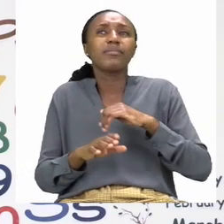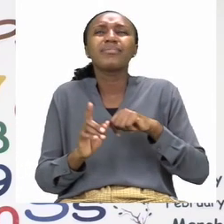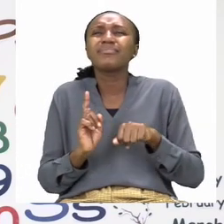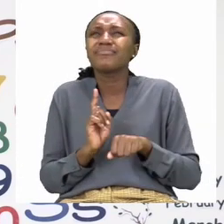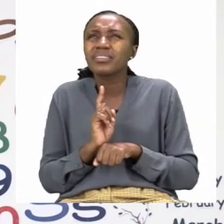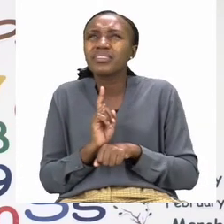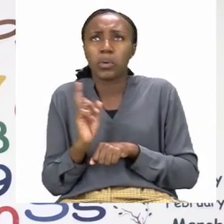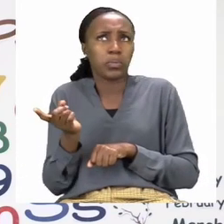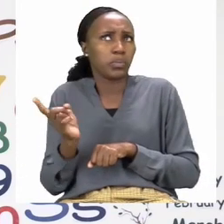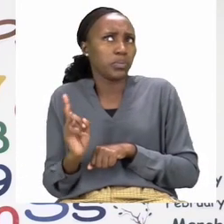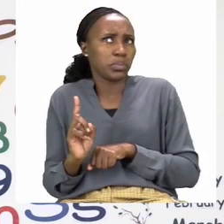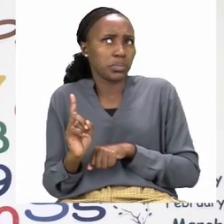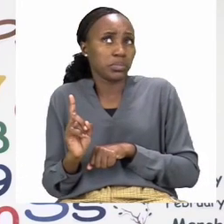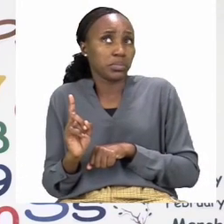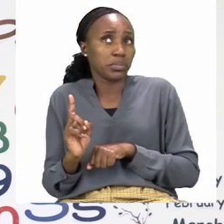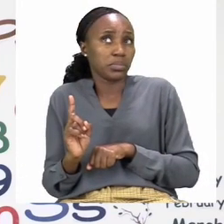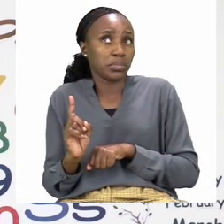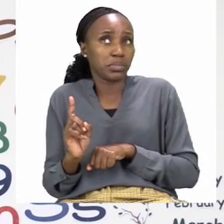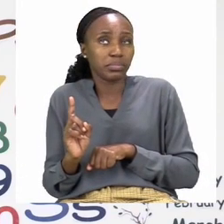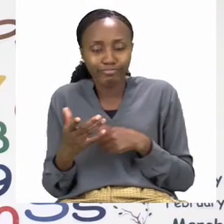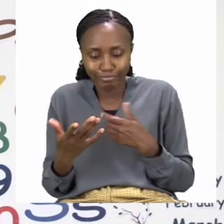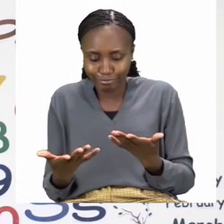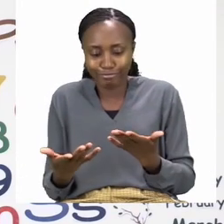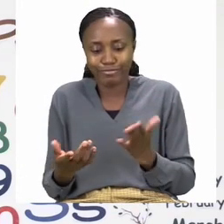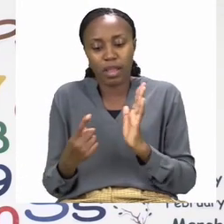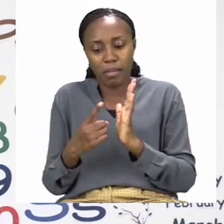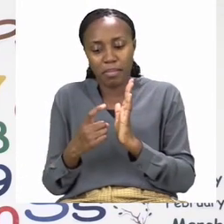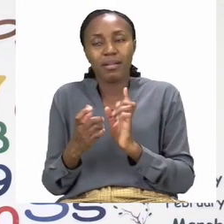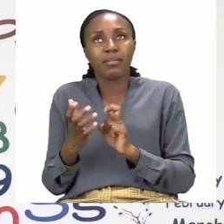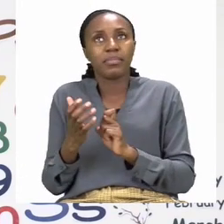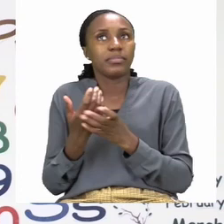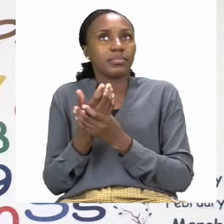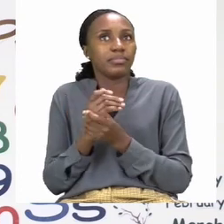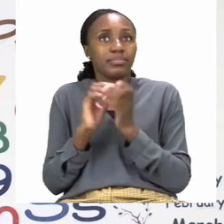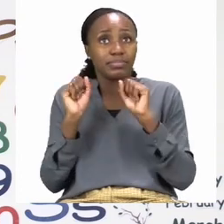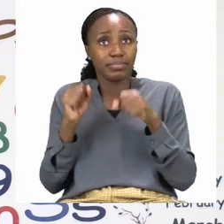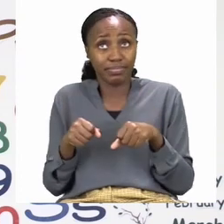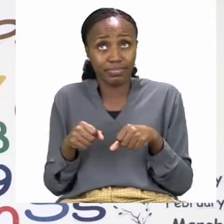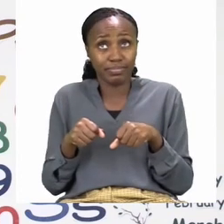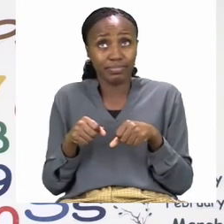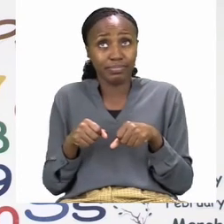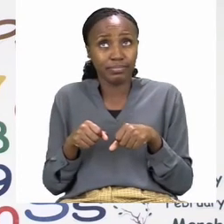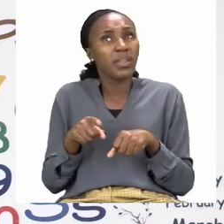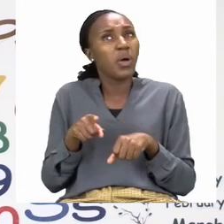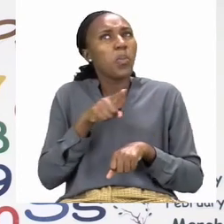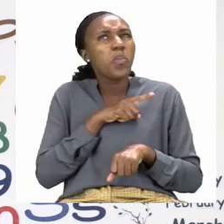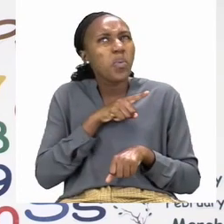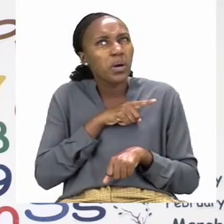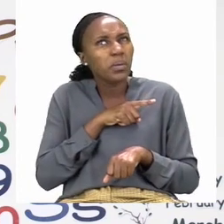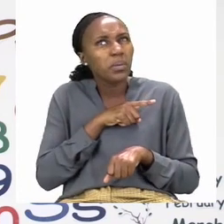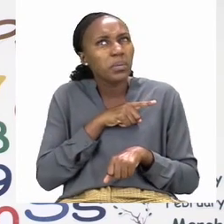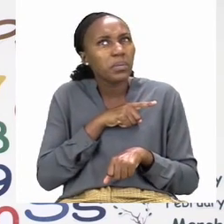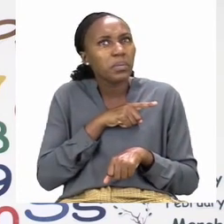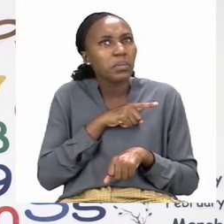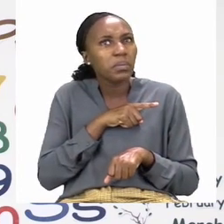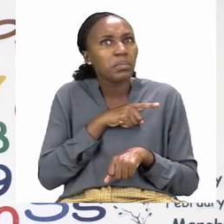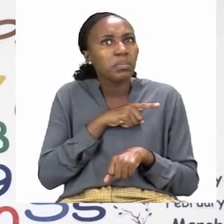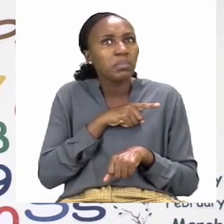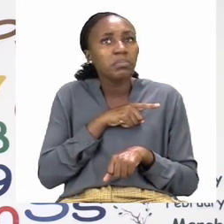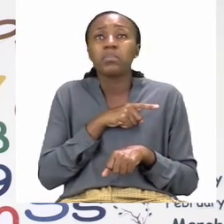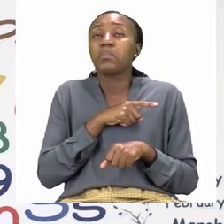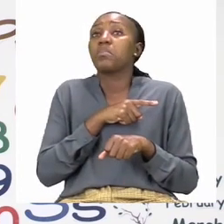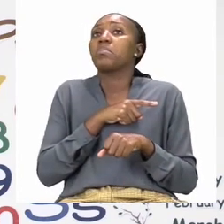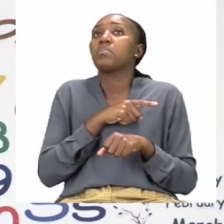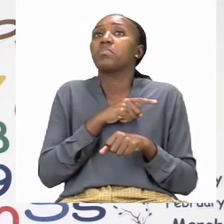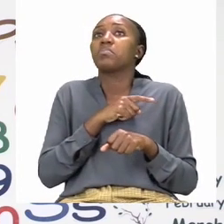we start our lesson today, we need to sanitize. Now, remember, boys and girls, if you don't have